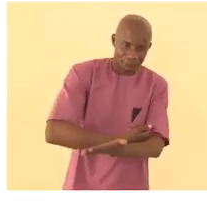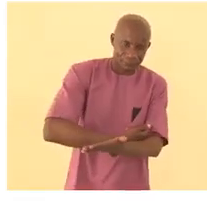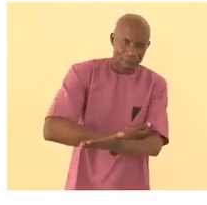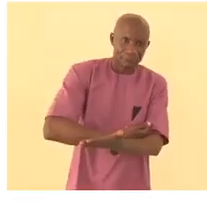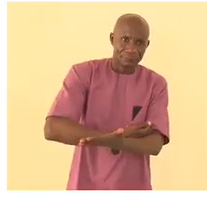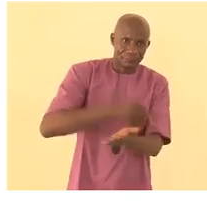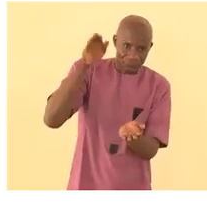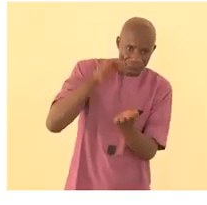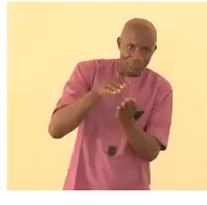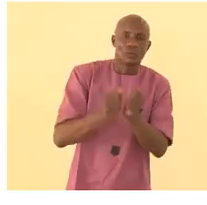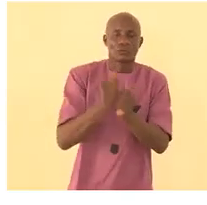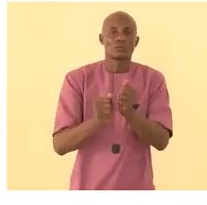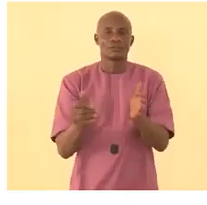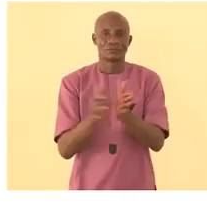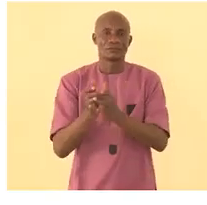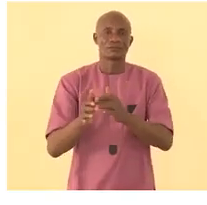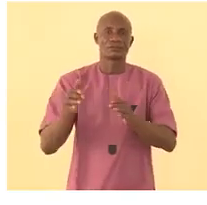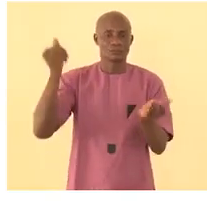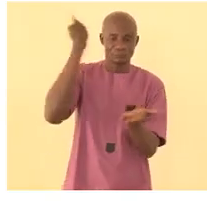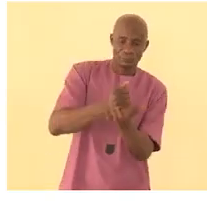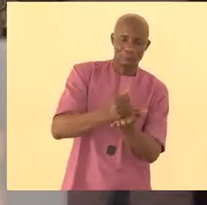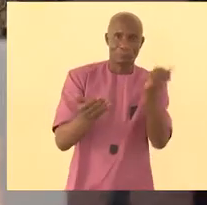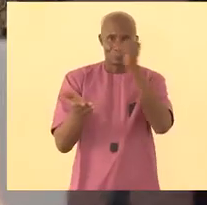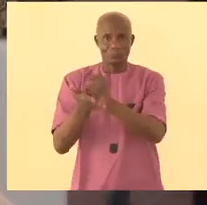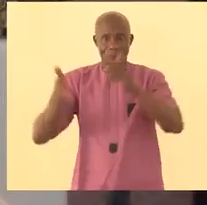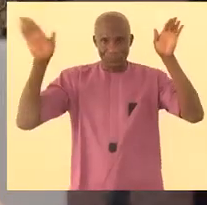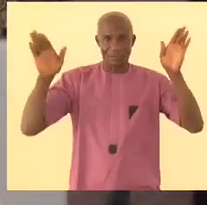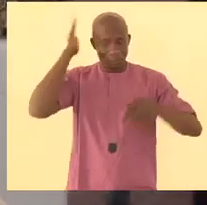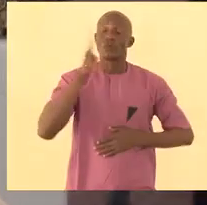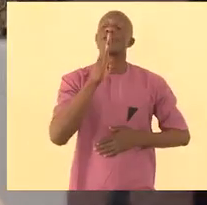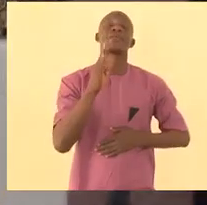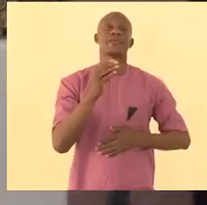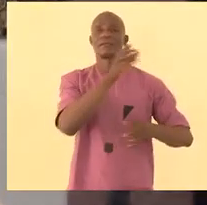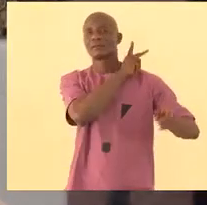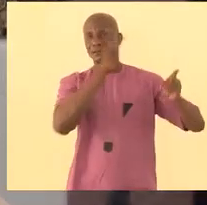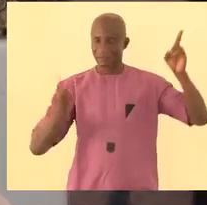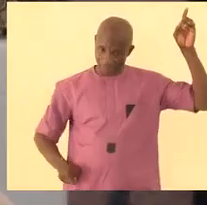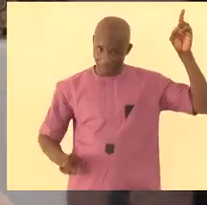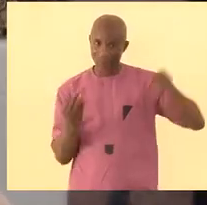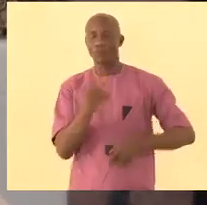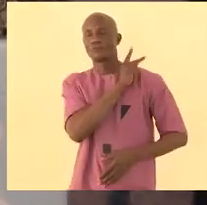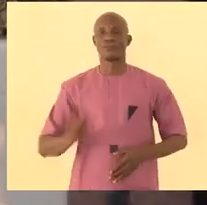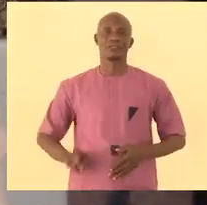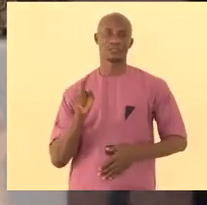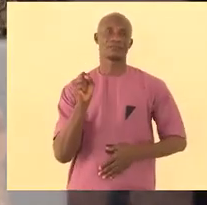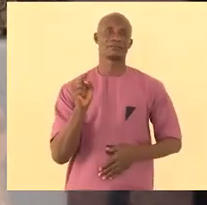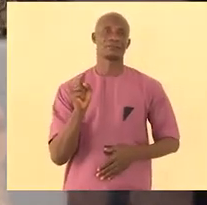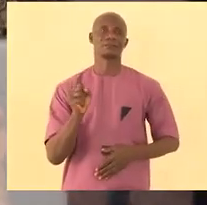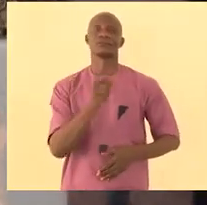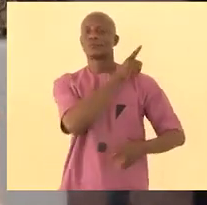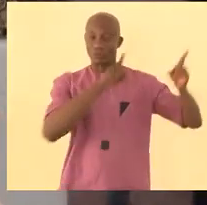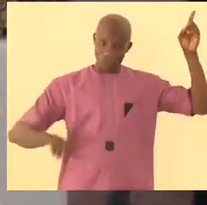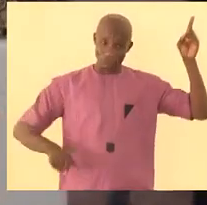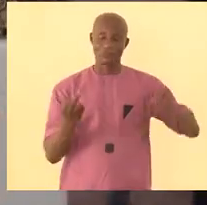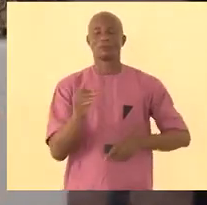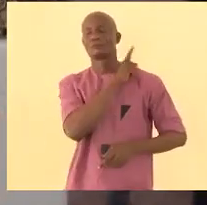The Lamb, which is Jesus crucified, will be the King of Kings and the Lord of Lords.